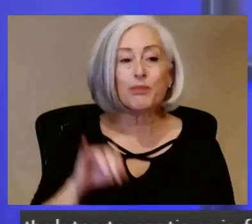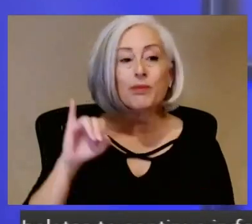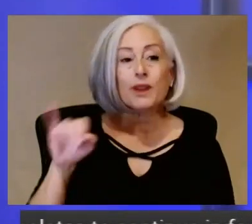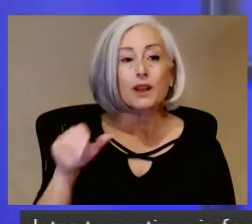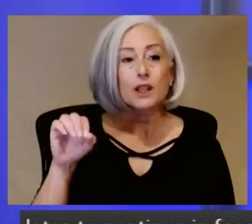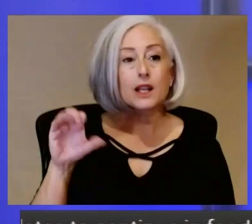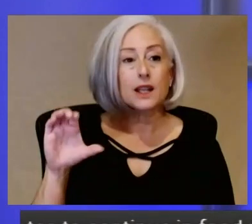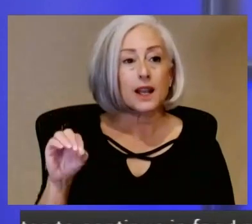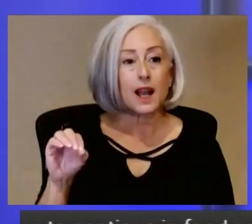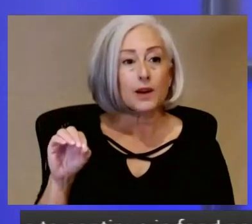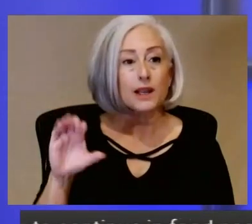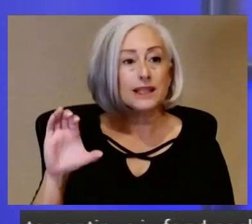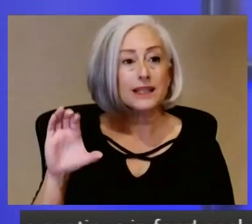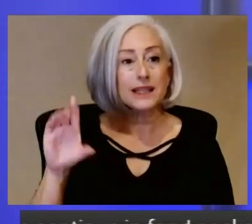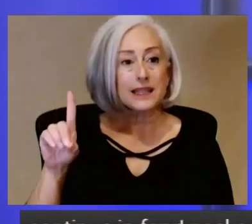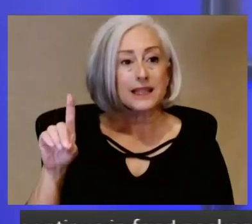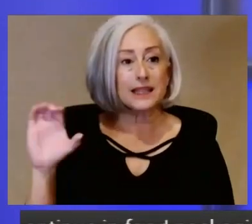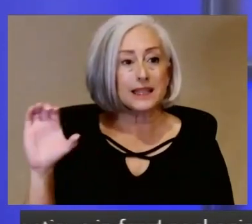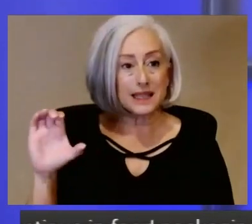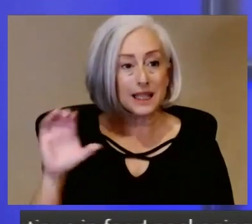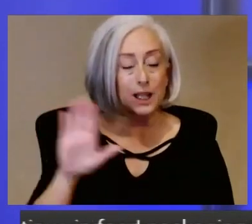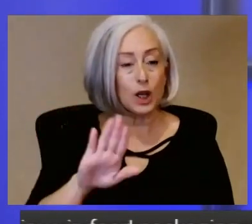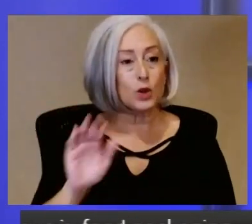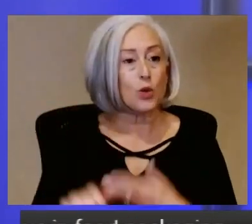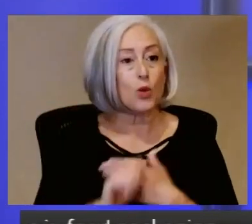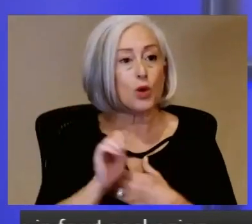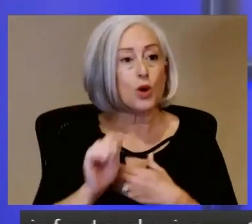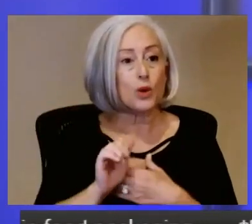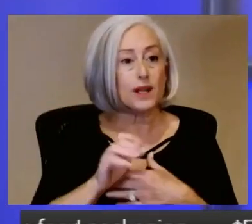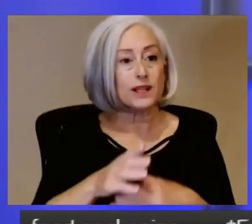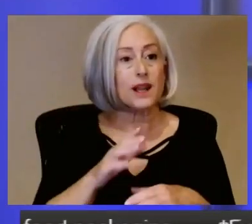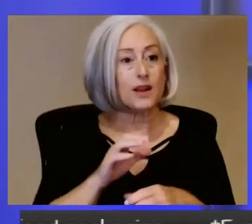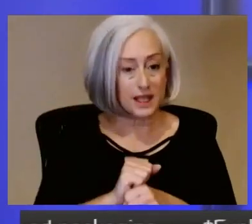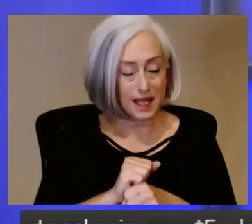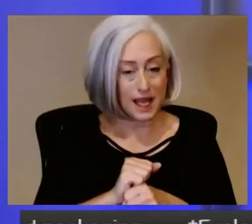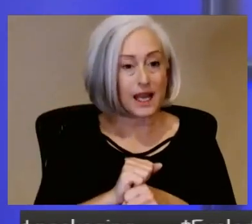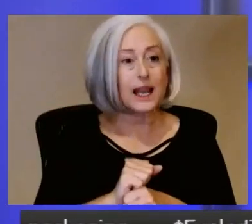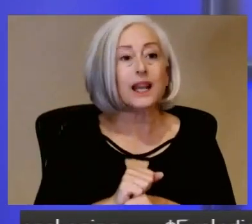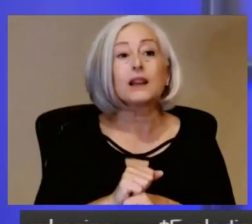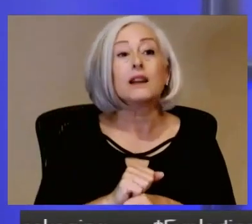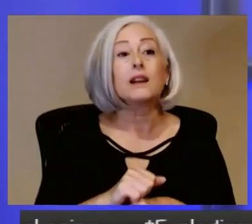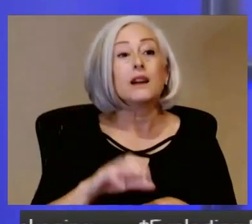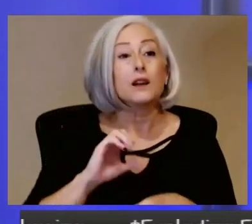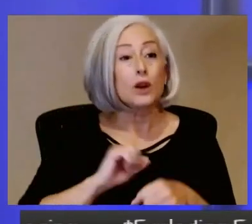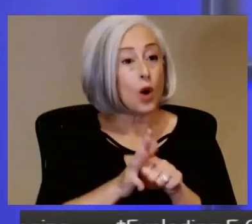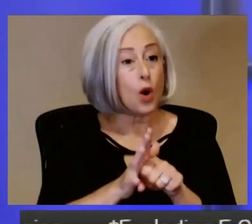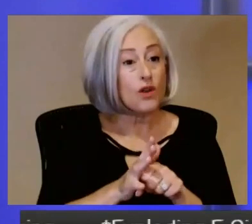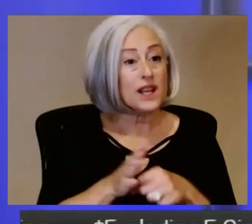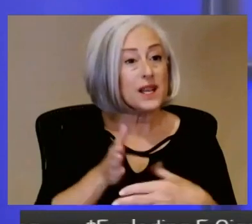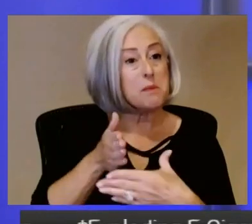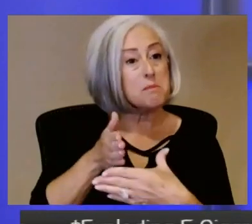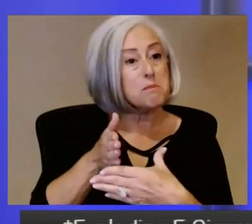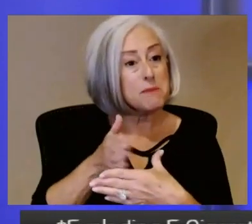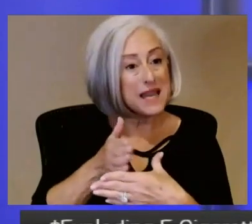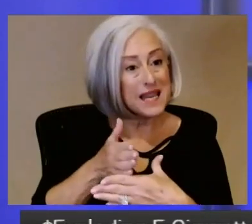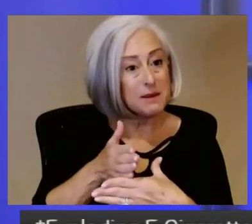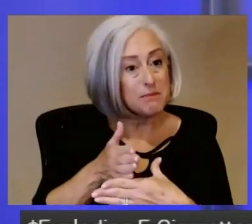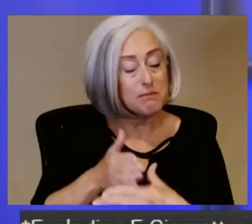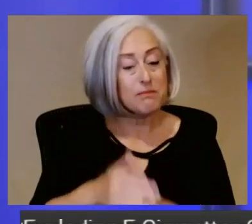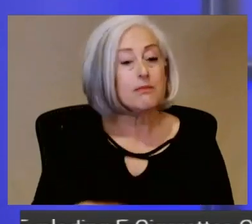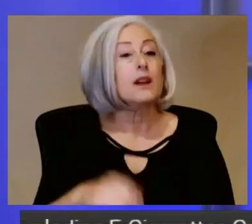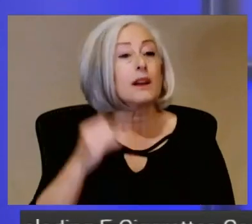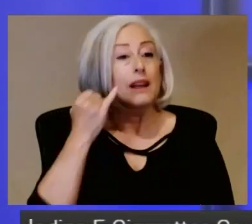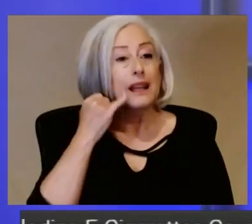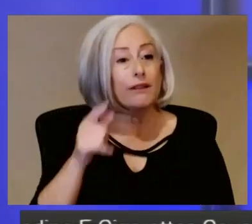that your risk of contracting the COVID virus is listed as medium, meaning those at risk of severe illness should wear a